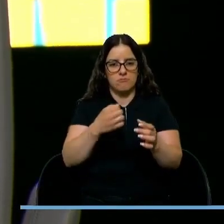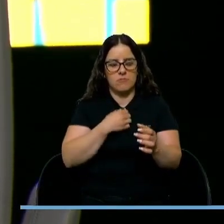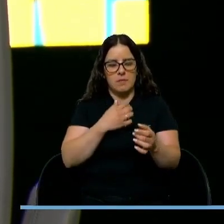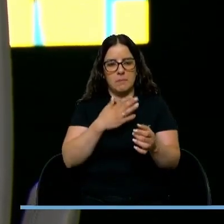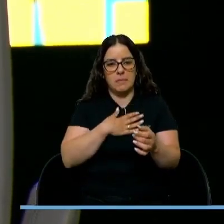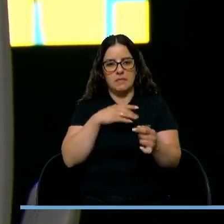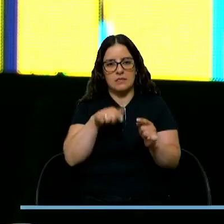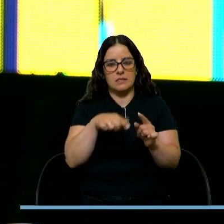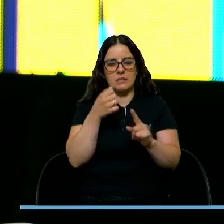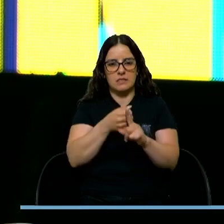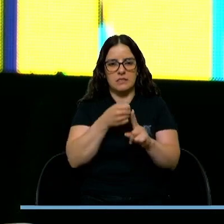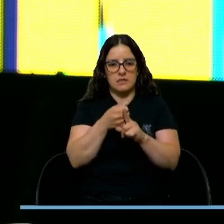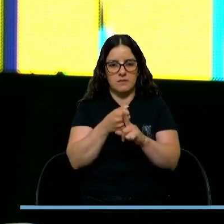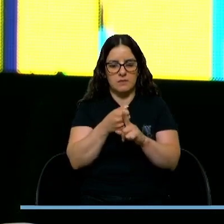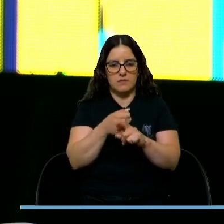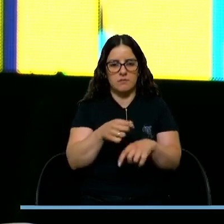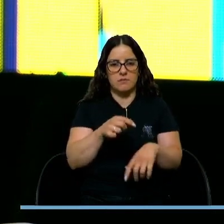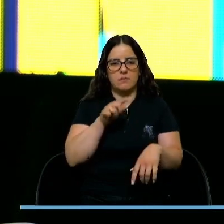of companies